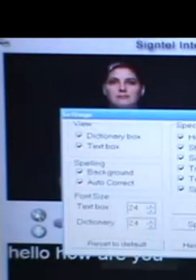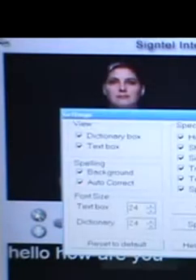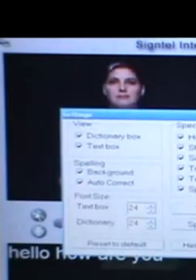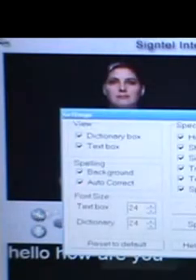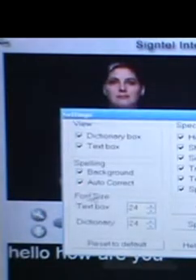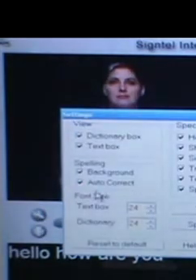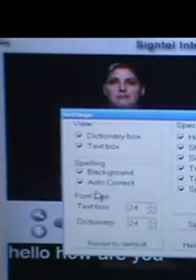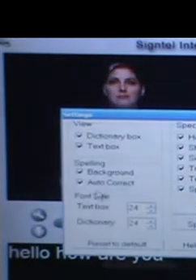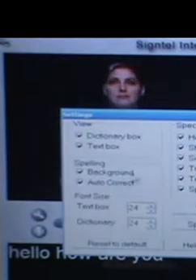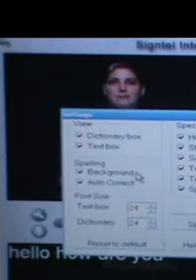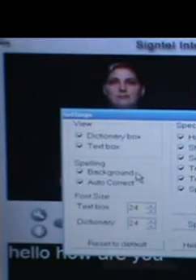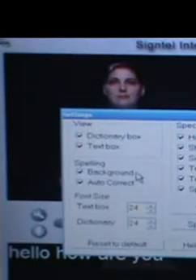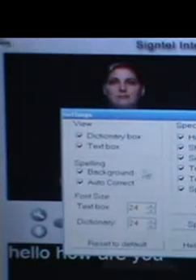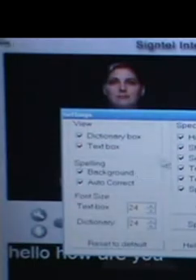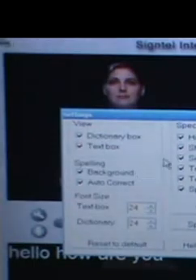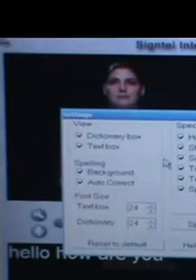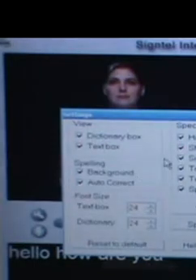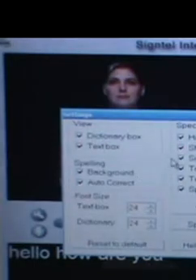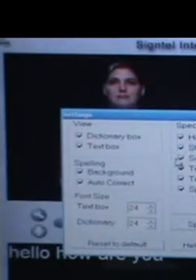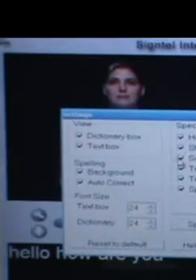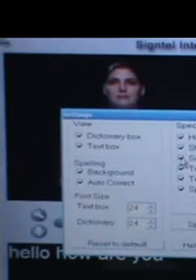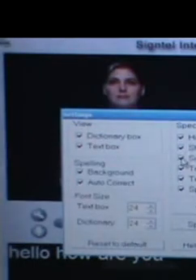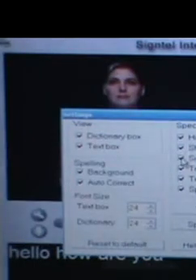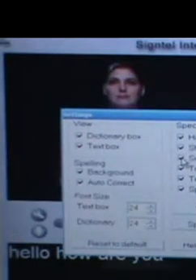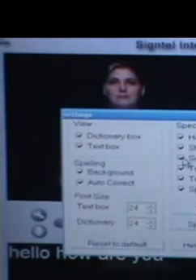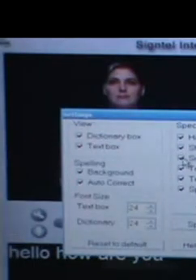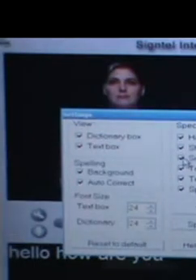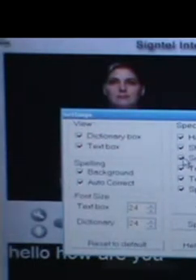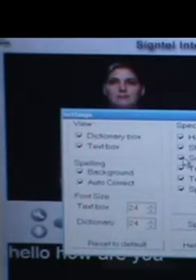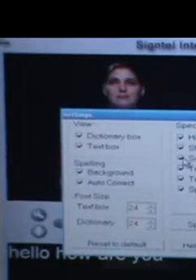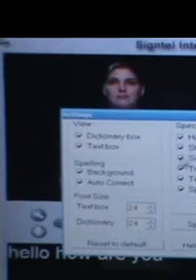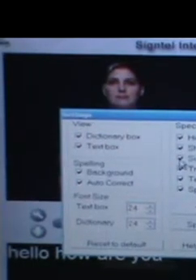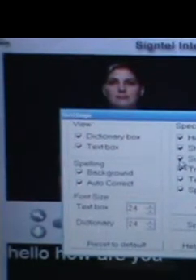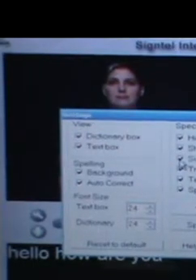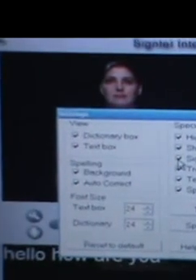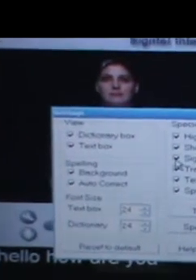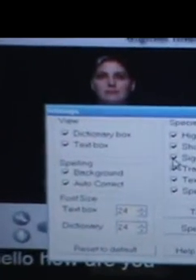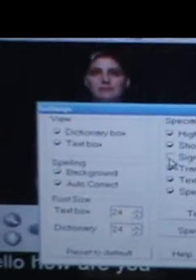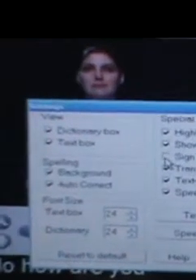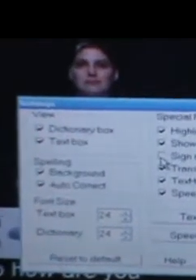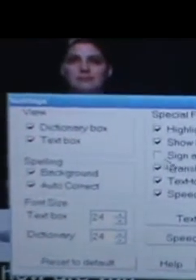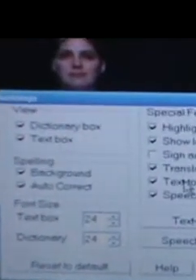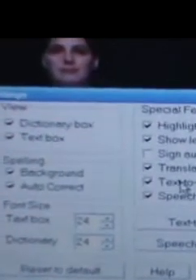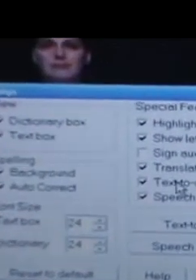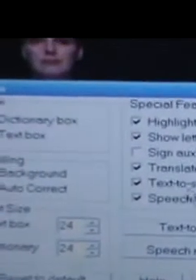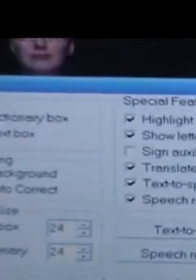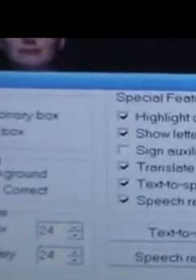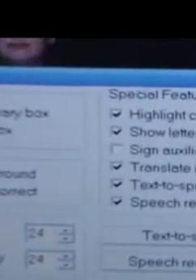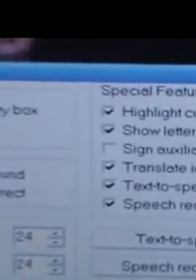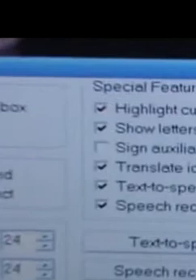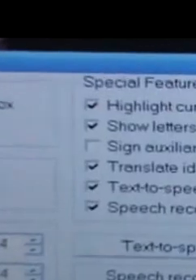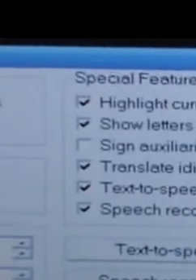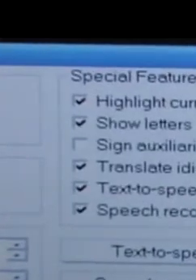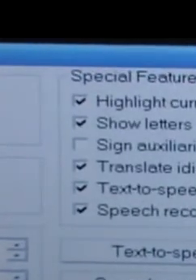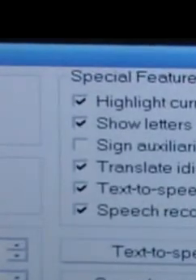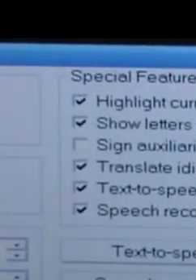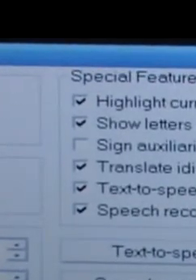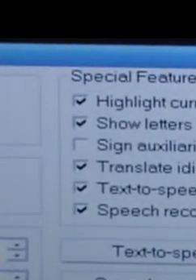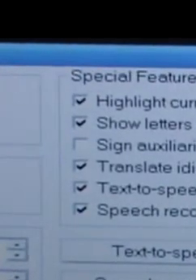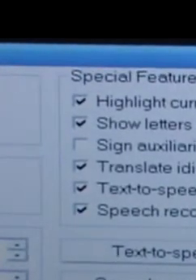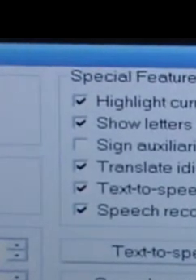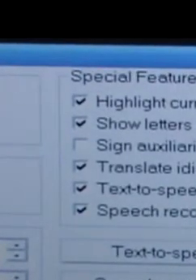toolbox, clicking on it, and as you can see, the sign auxiliaries are taken out, and at this